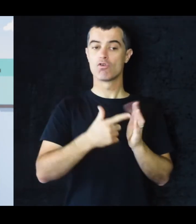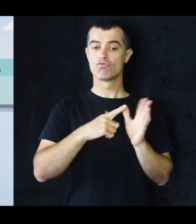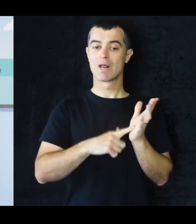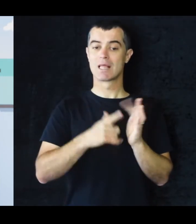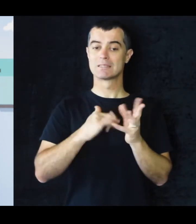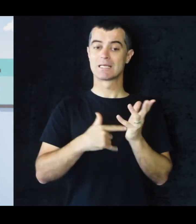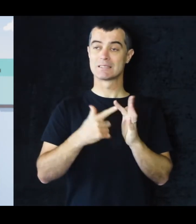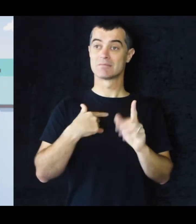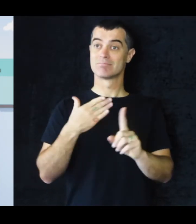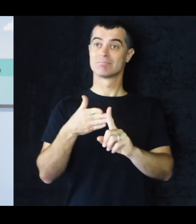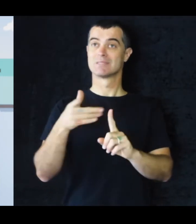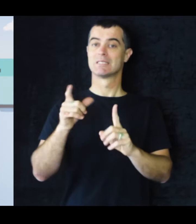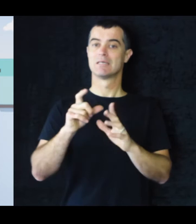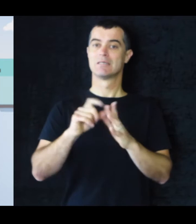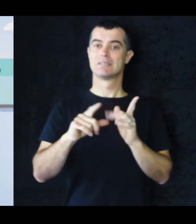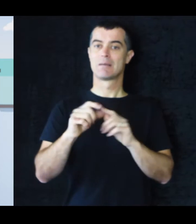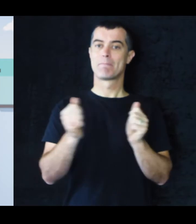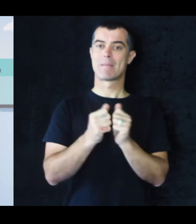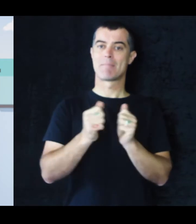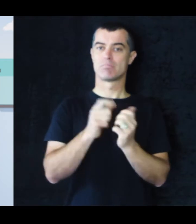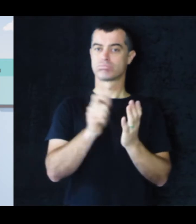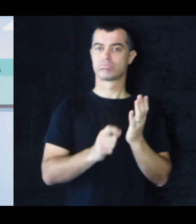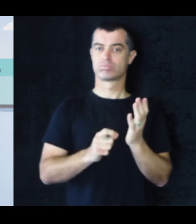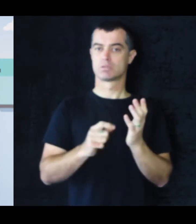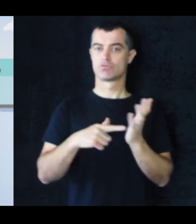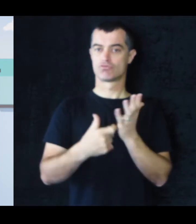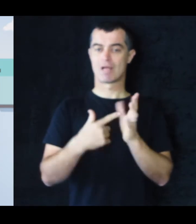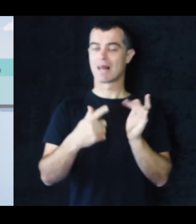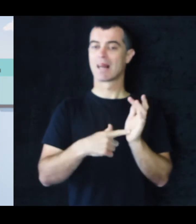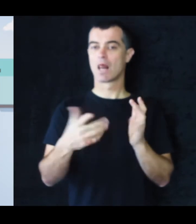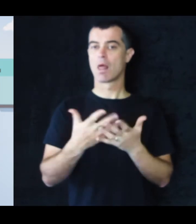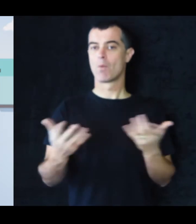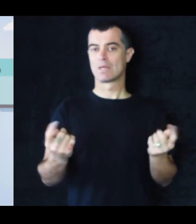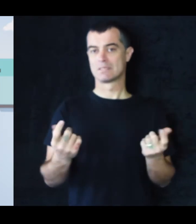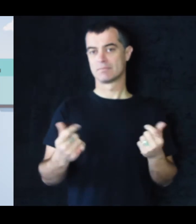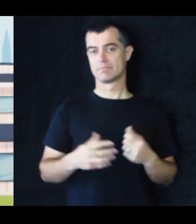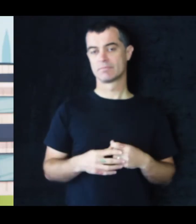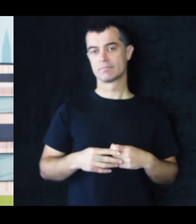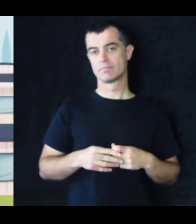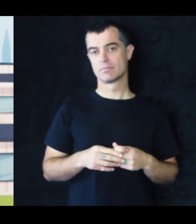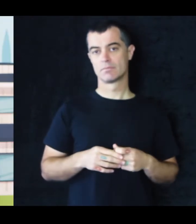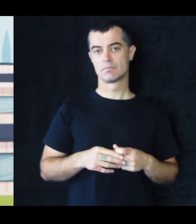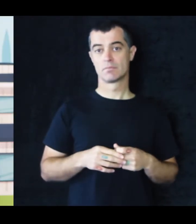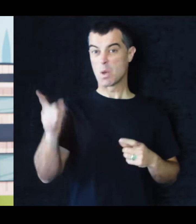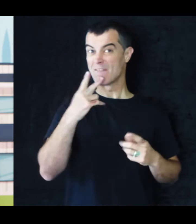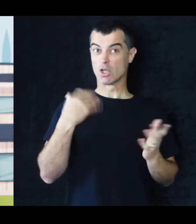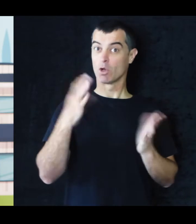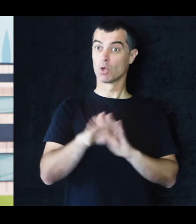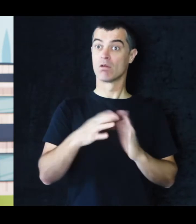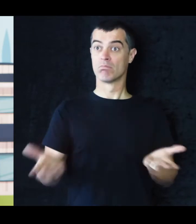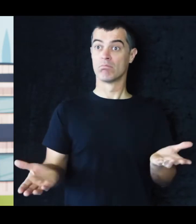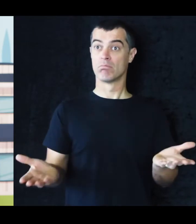estate I went through still did a paper trail, which was a lot more easier. What happens if I don't have a